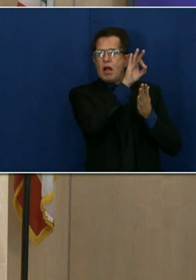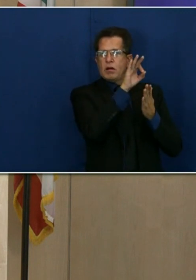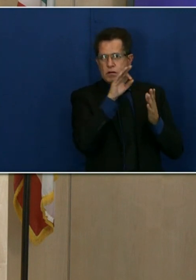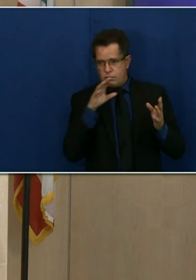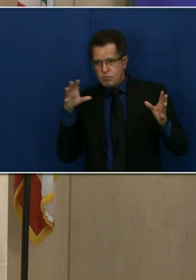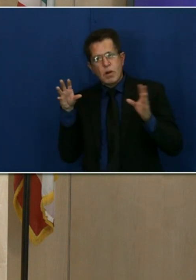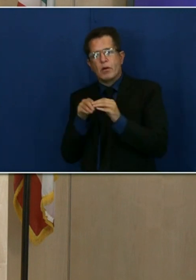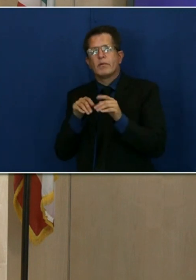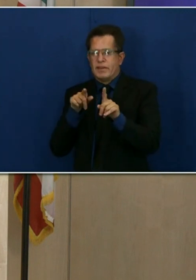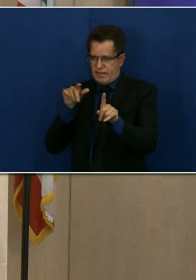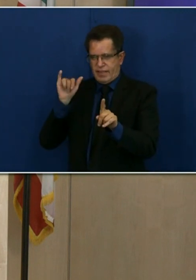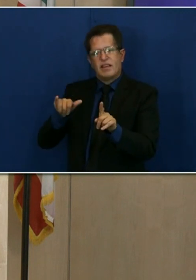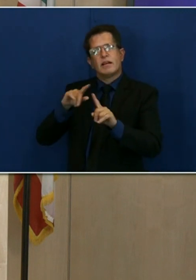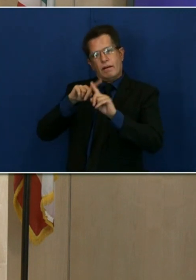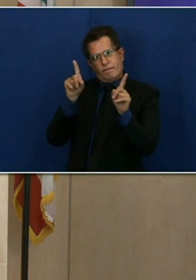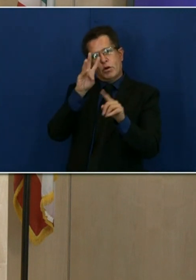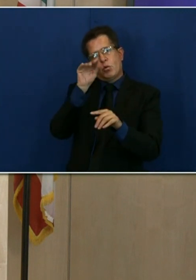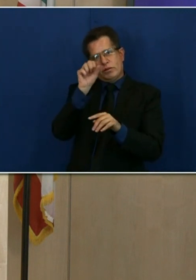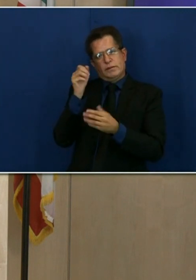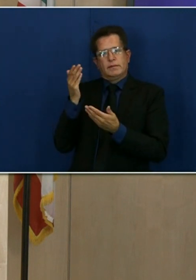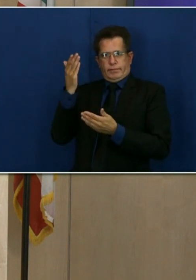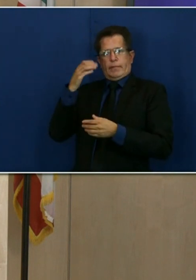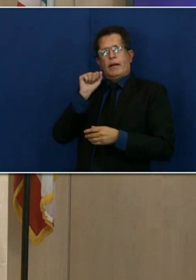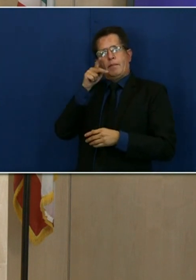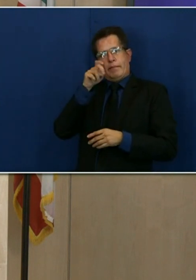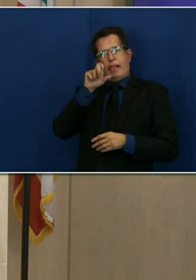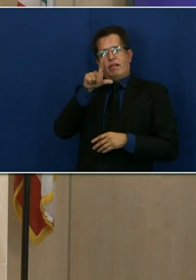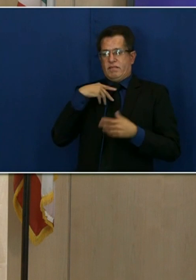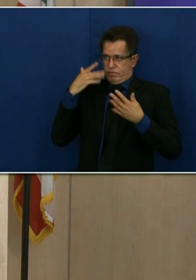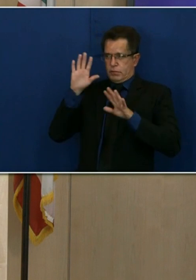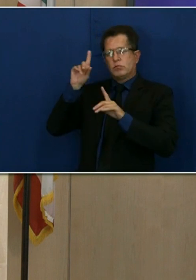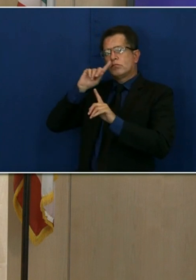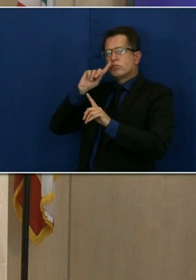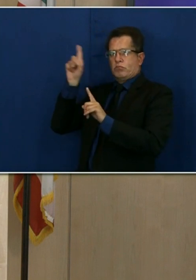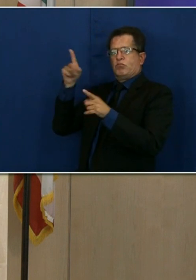specific adjudication appeal was resolved.